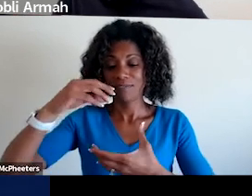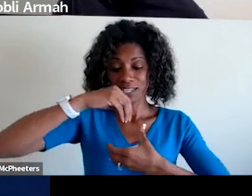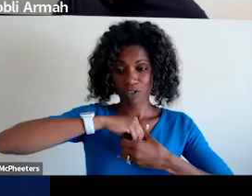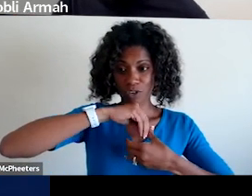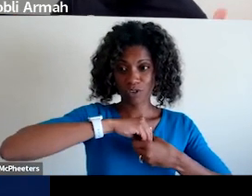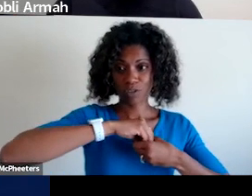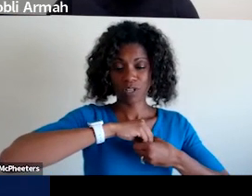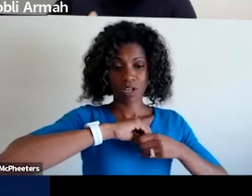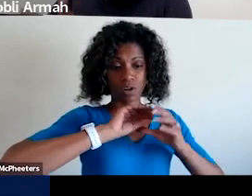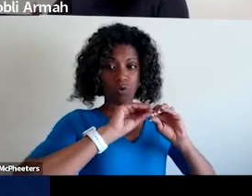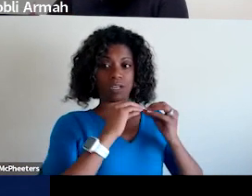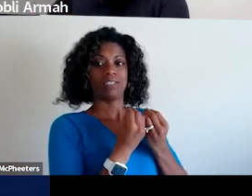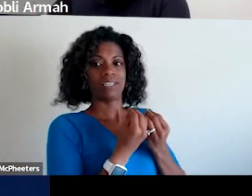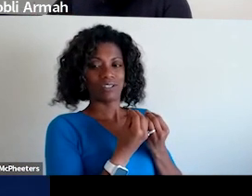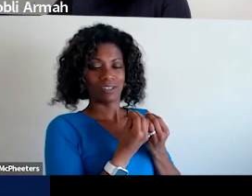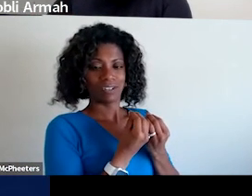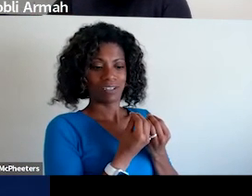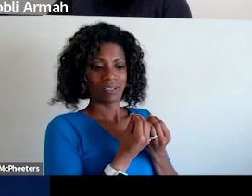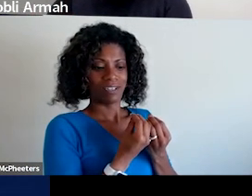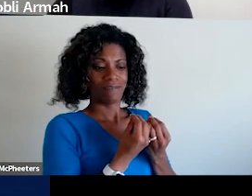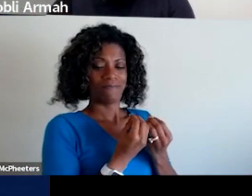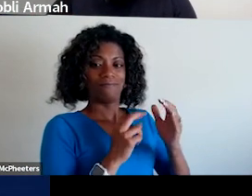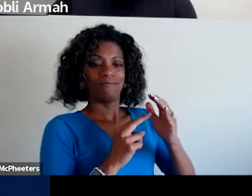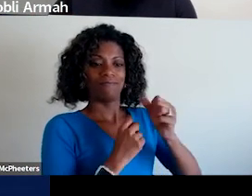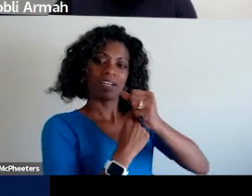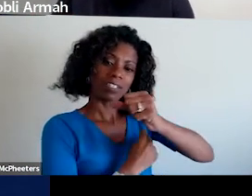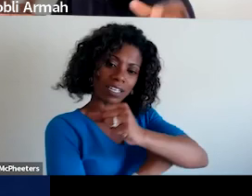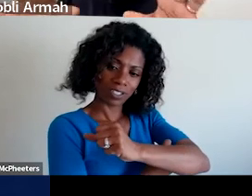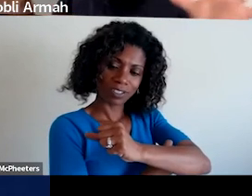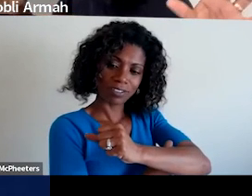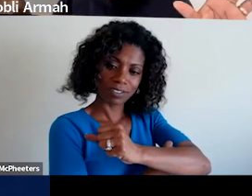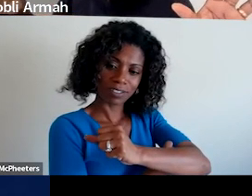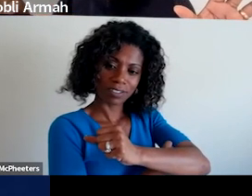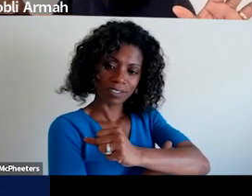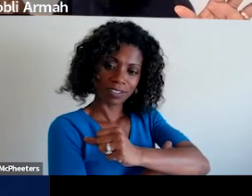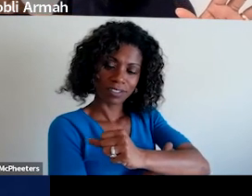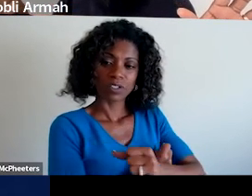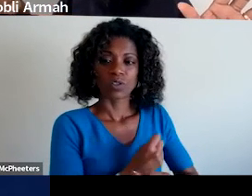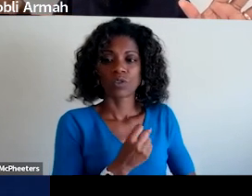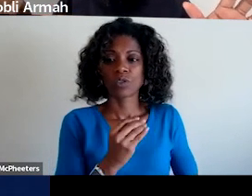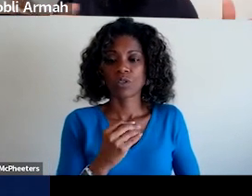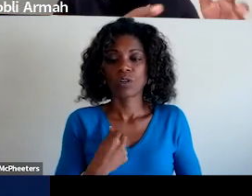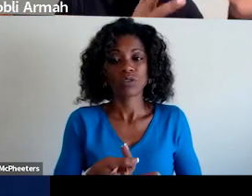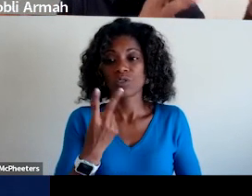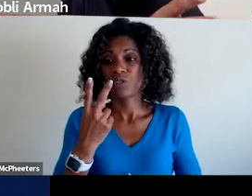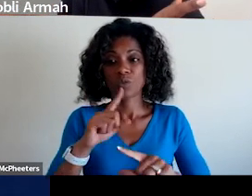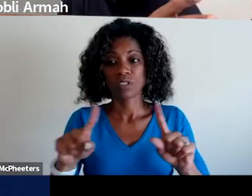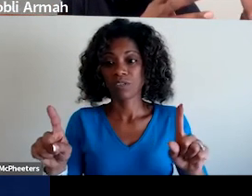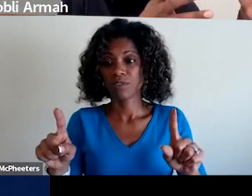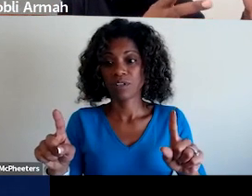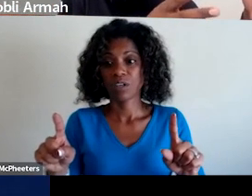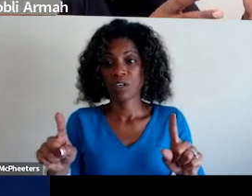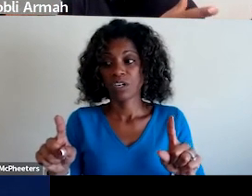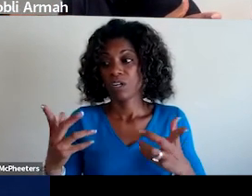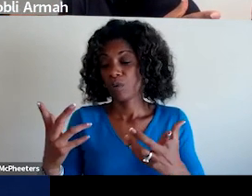with whom, and then what do you do externally as your evidence? And so those are two completely different buckets of work. You could spend all your time